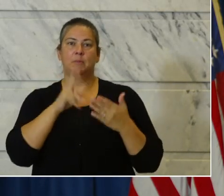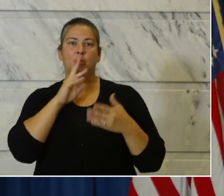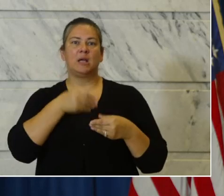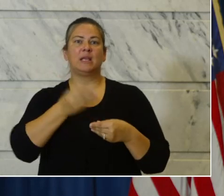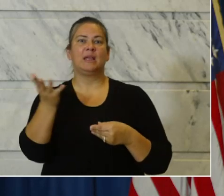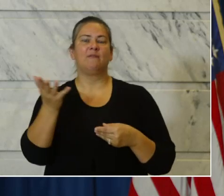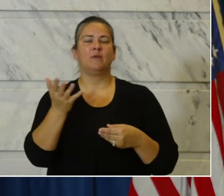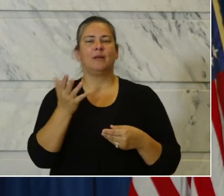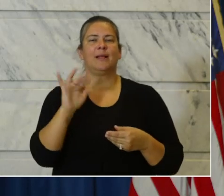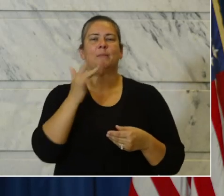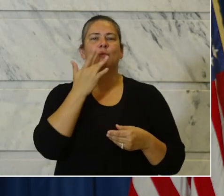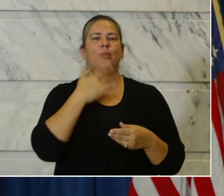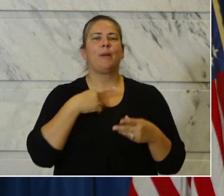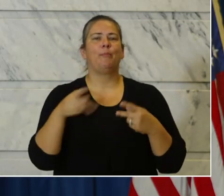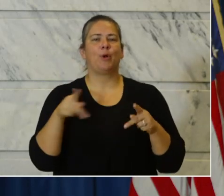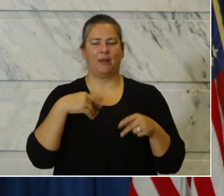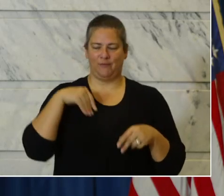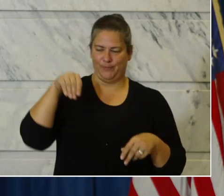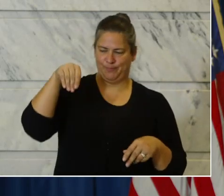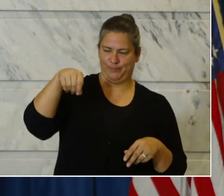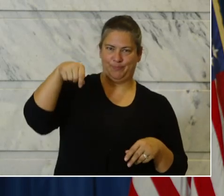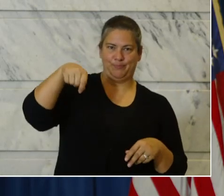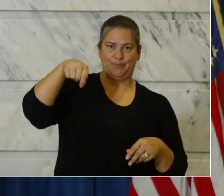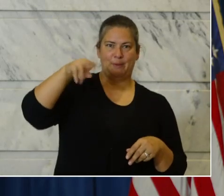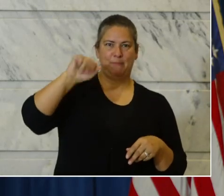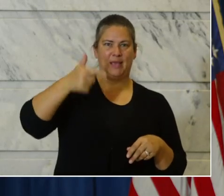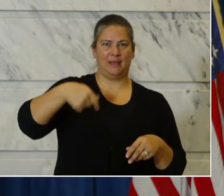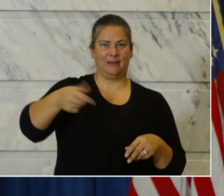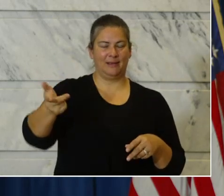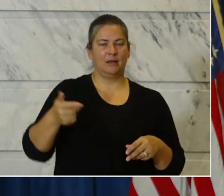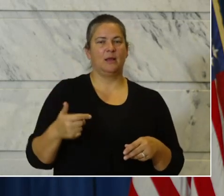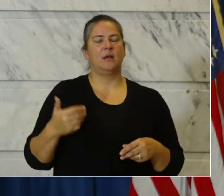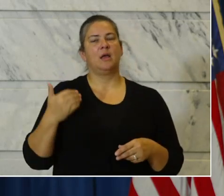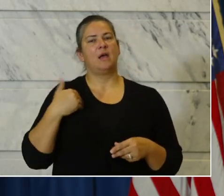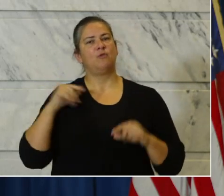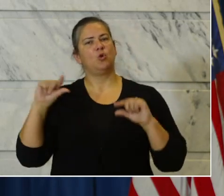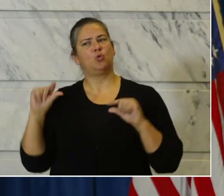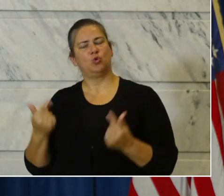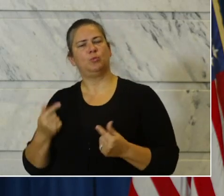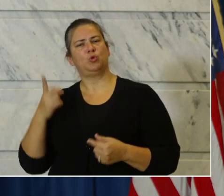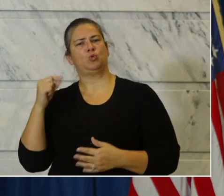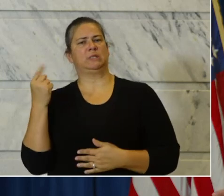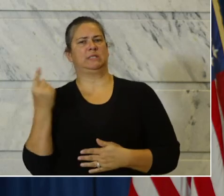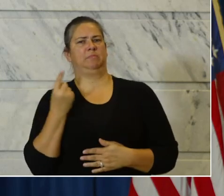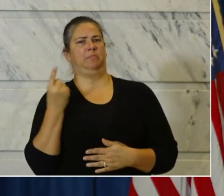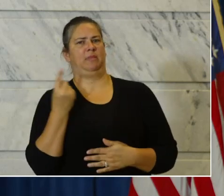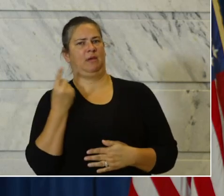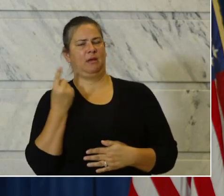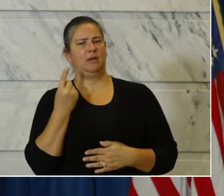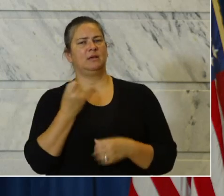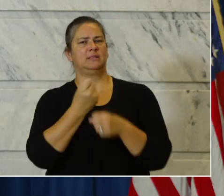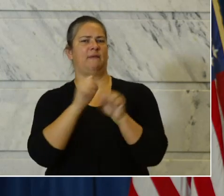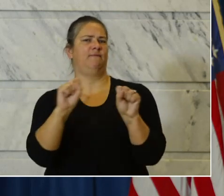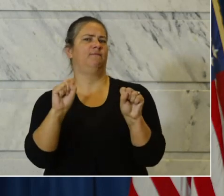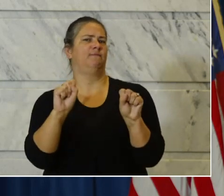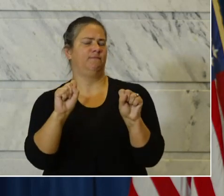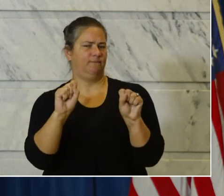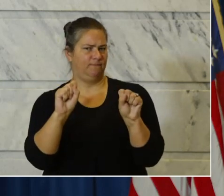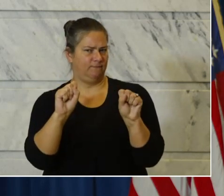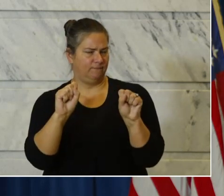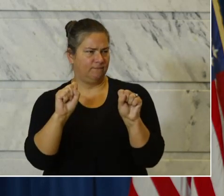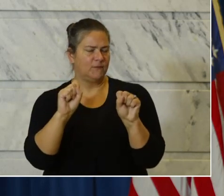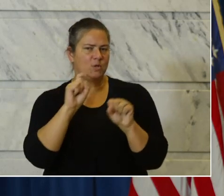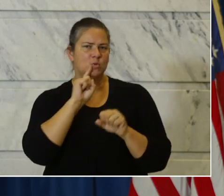at birthday parties at the end, and having our civic groups step up to do that in a safe way that they have